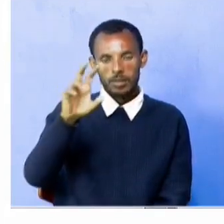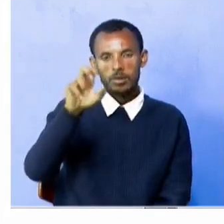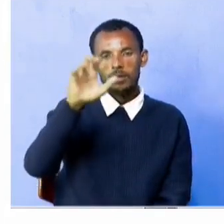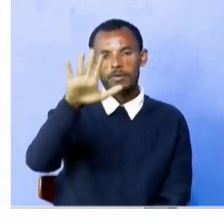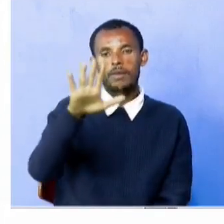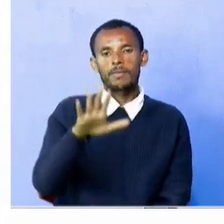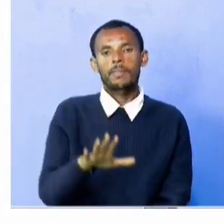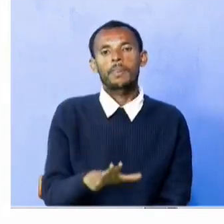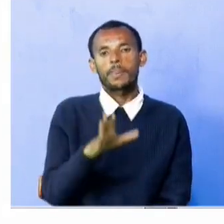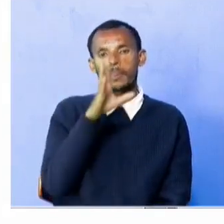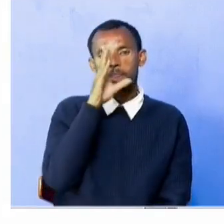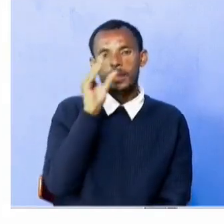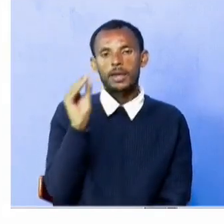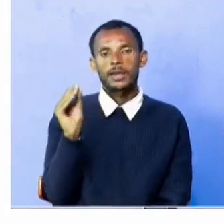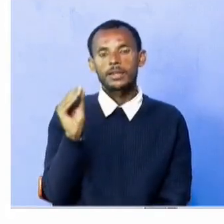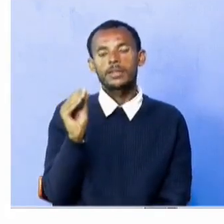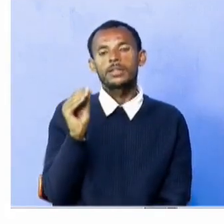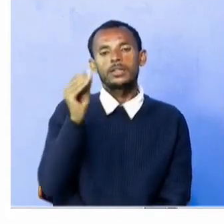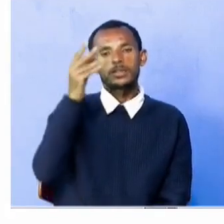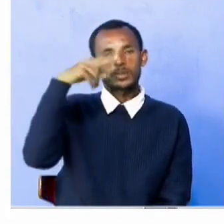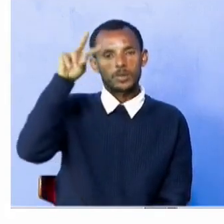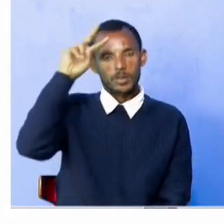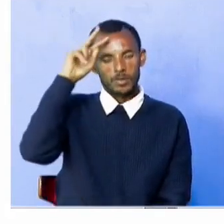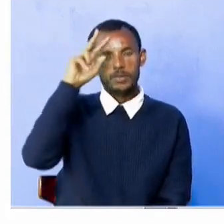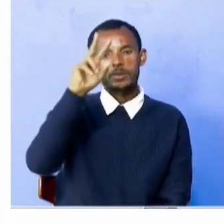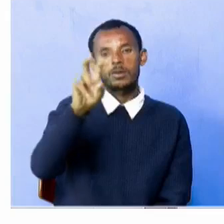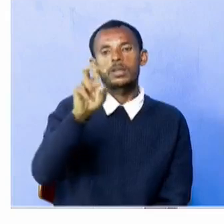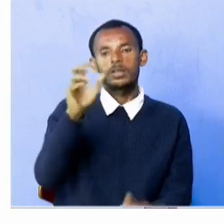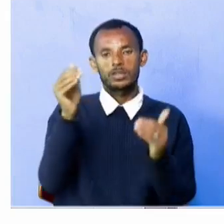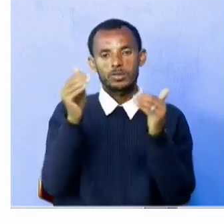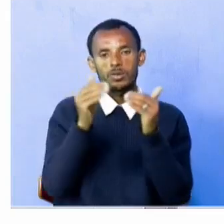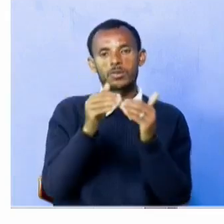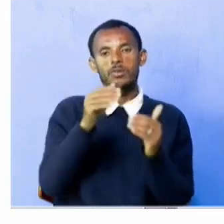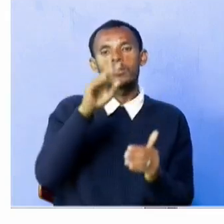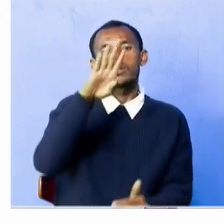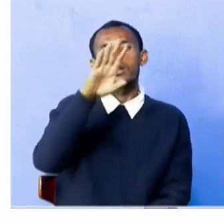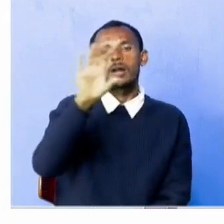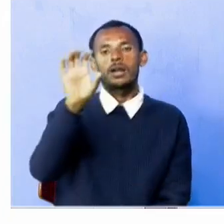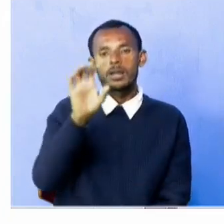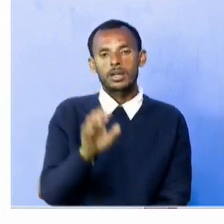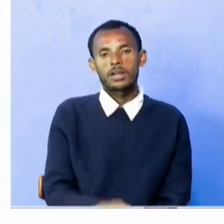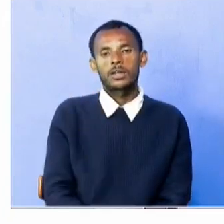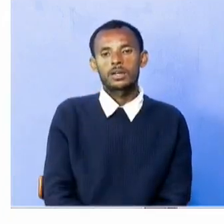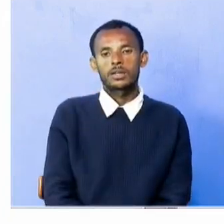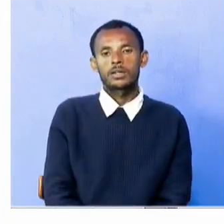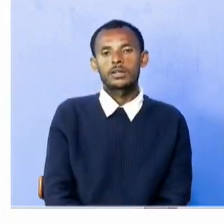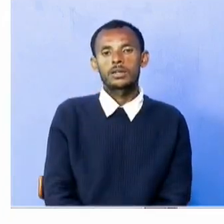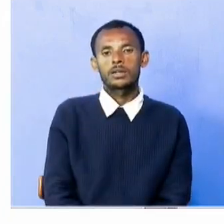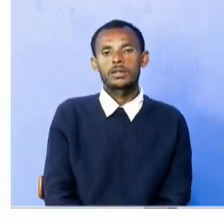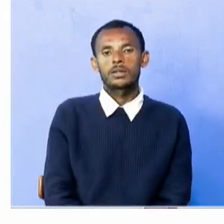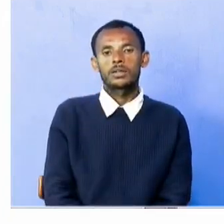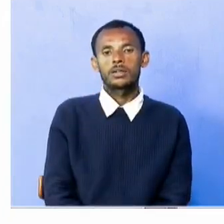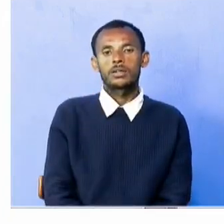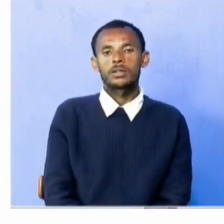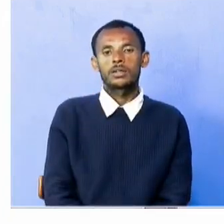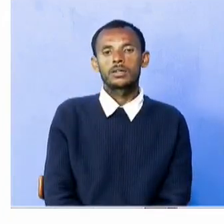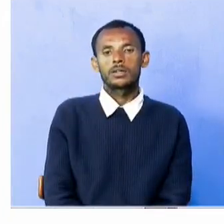and the square of 20 is 400. Okay, 400